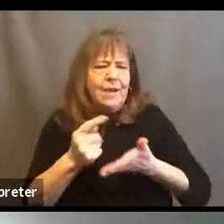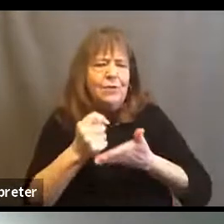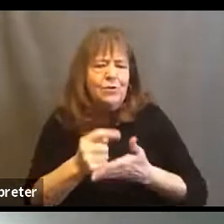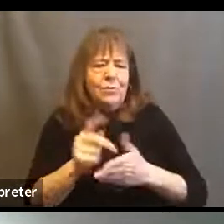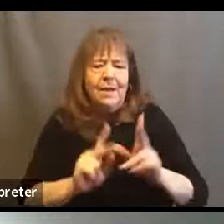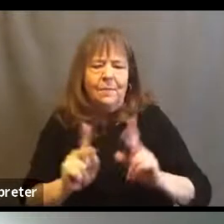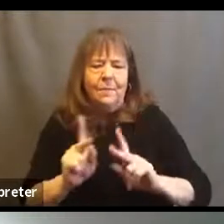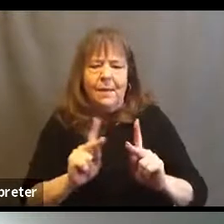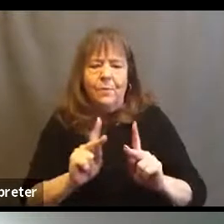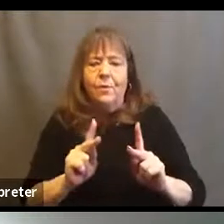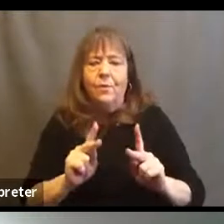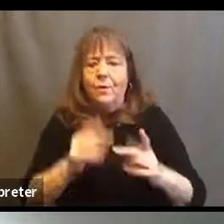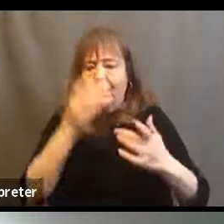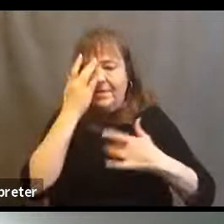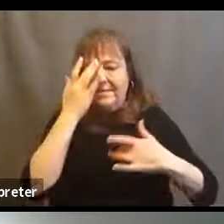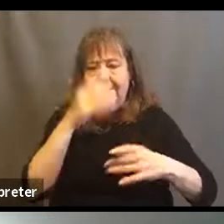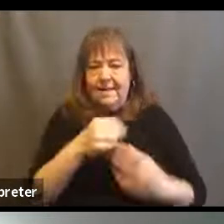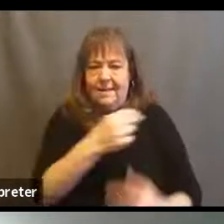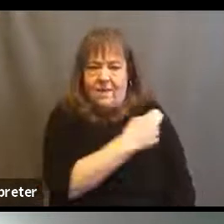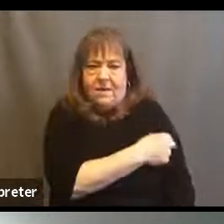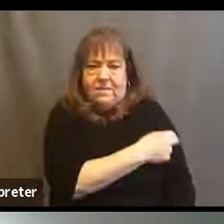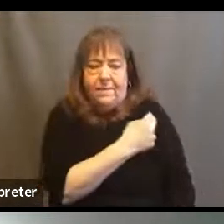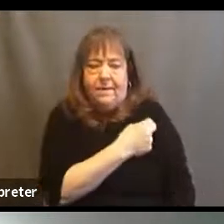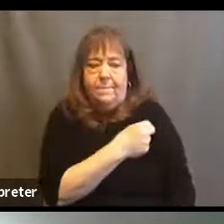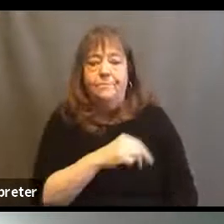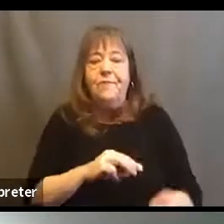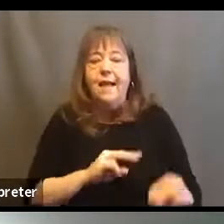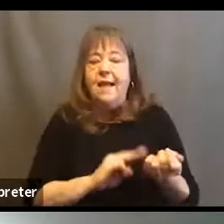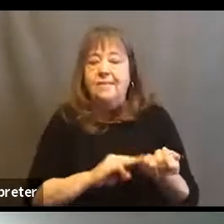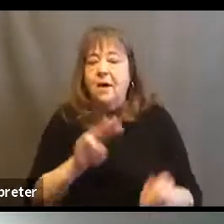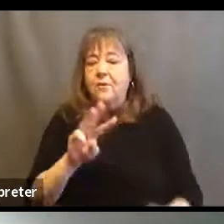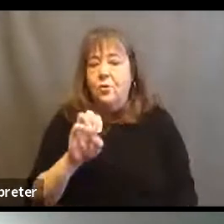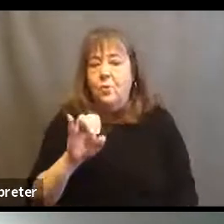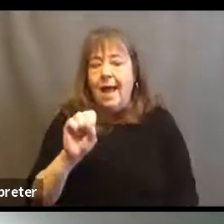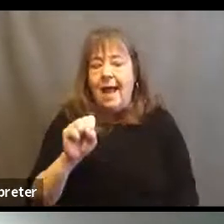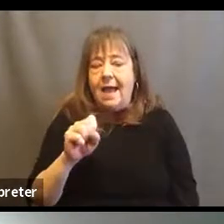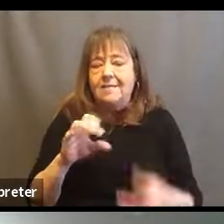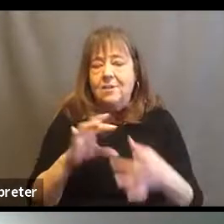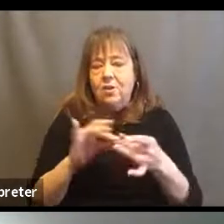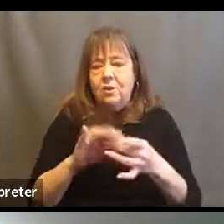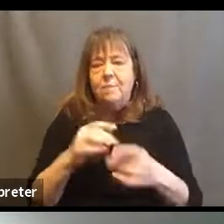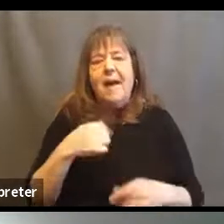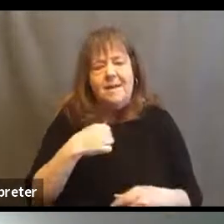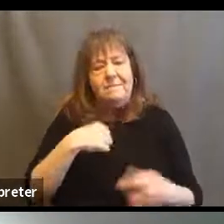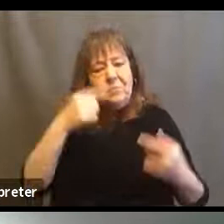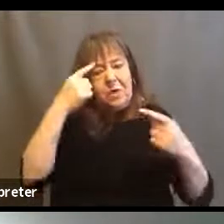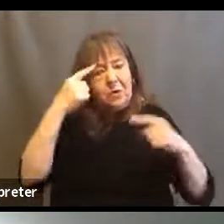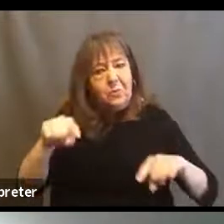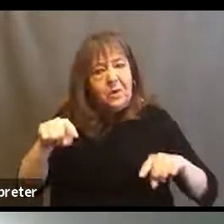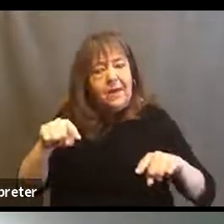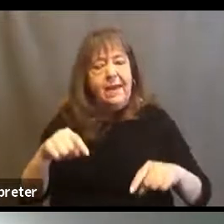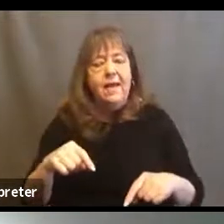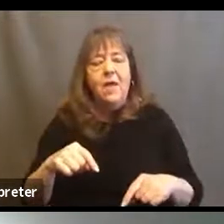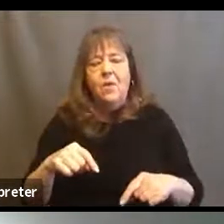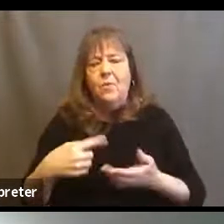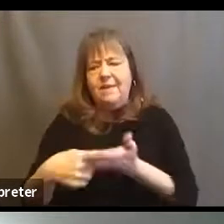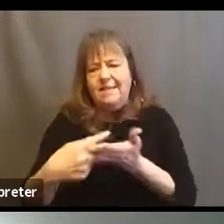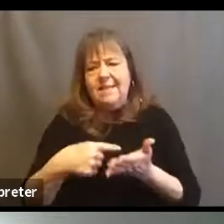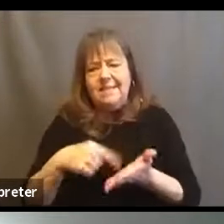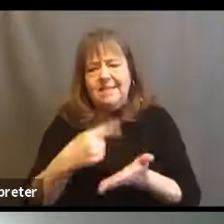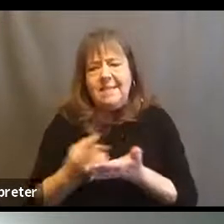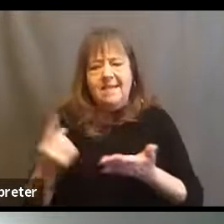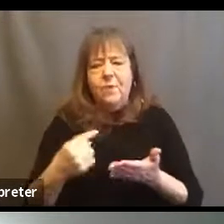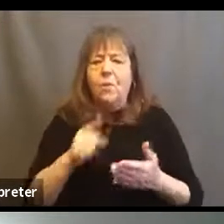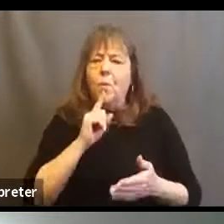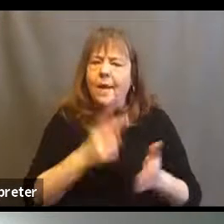in the hospital setting. As Dr. Weiss mentioned, and we agree, and I brought this up a week ago, is that we really want to